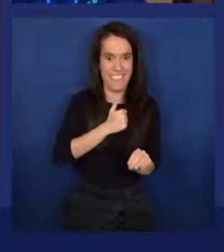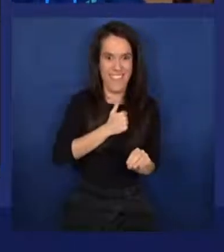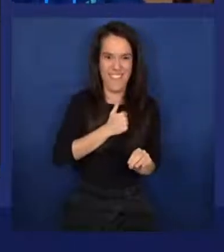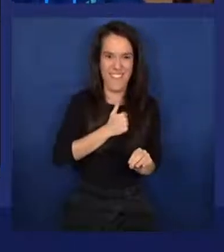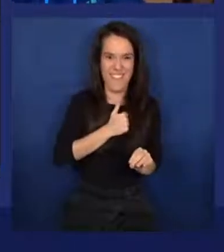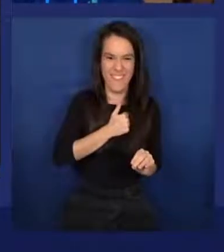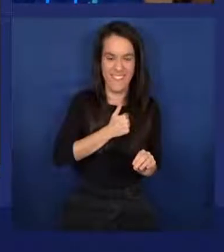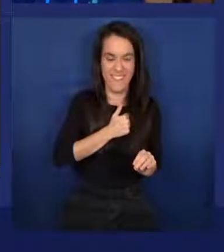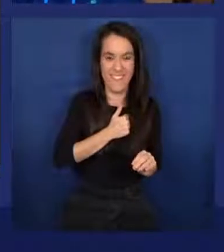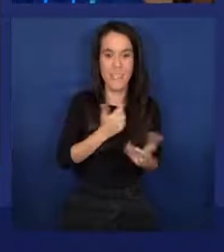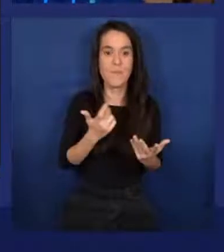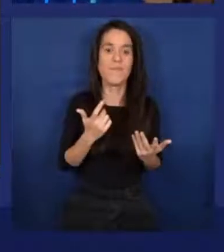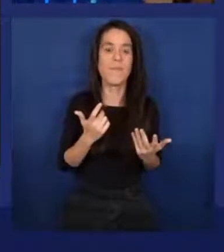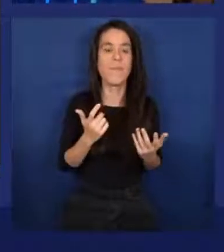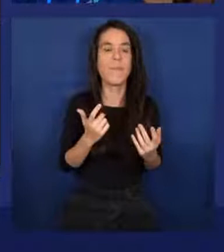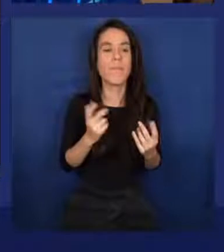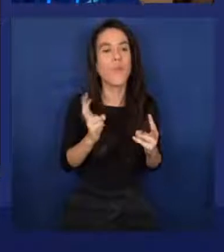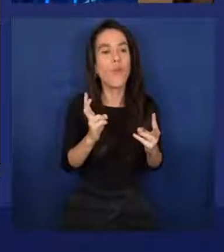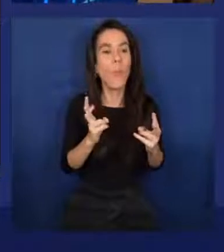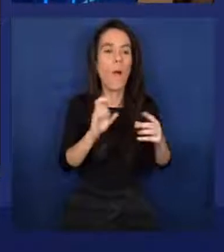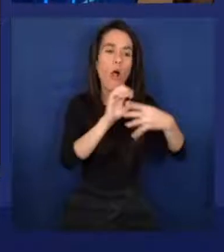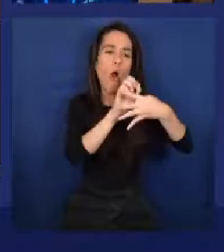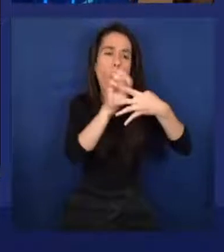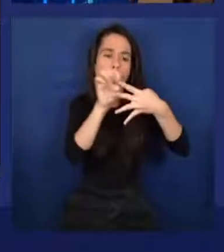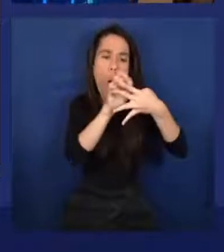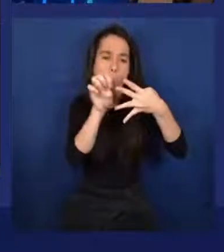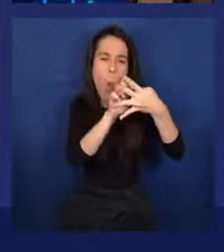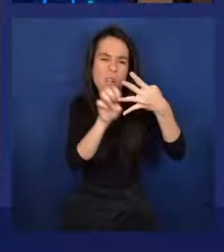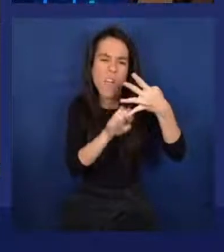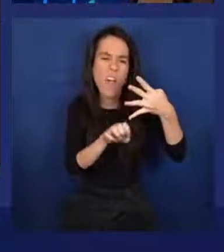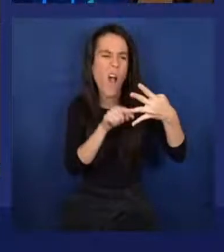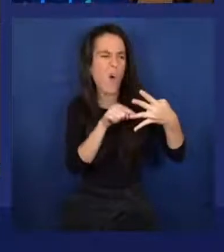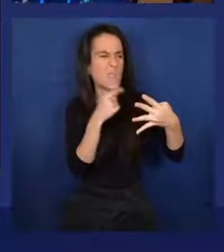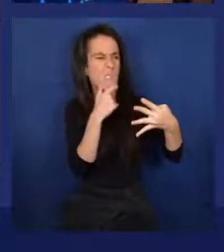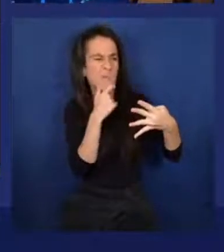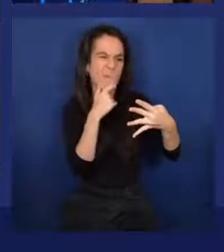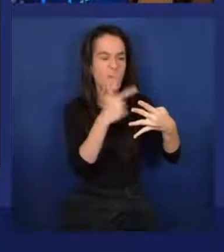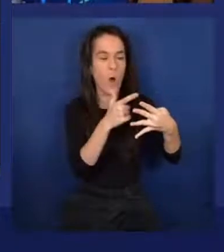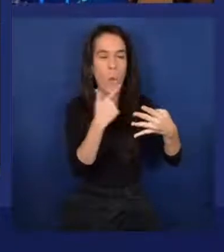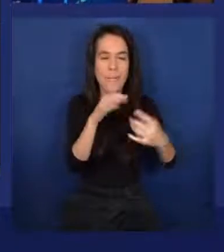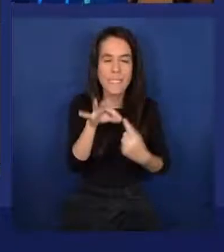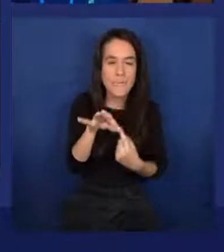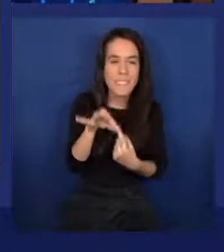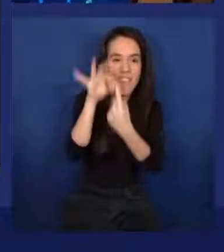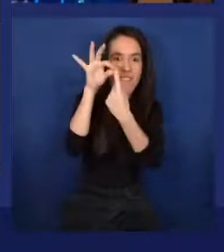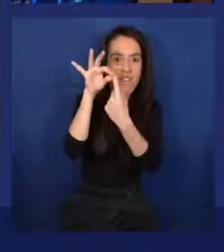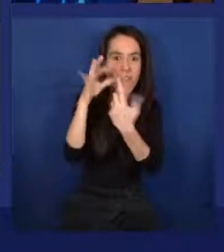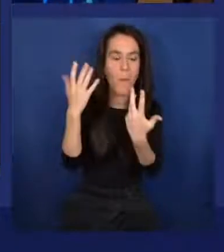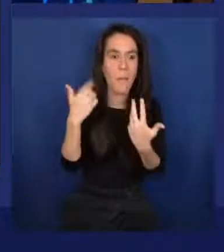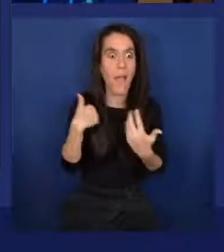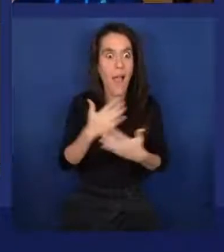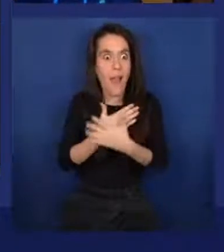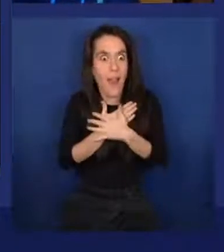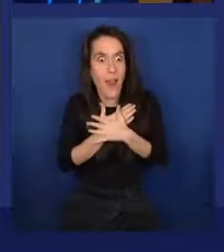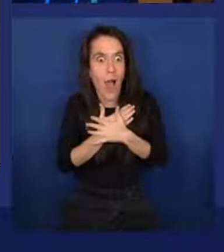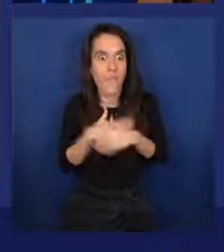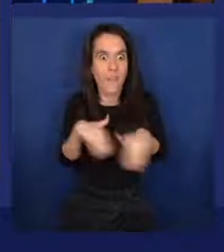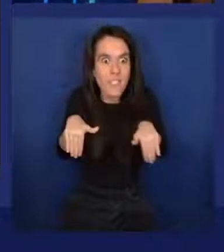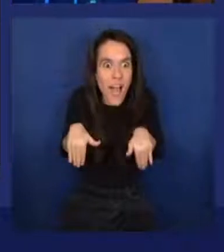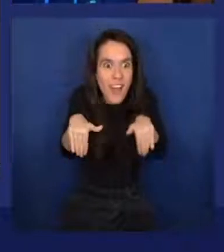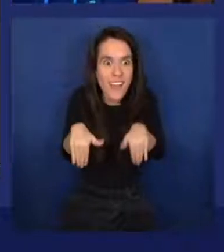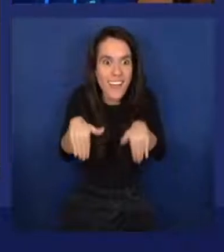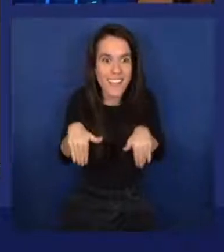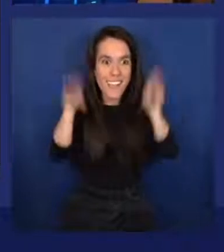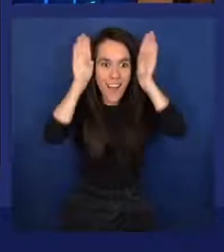standard cognitive services are not enough for you, or you want something really specifically, like, for example, I love dogs. Some people that know me maybe know the